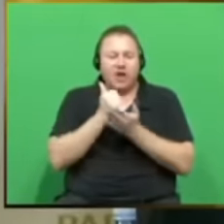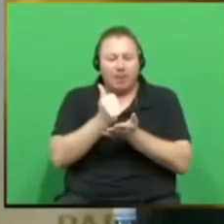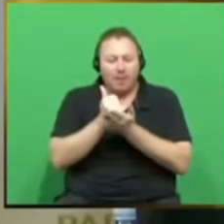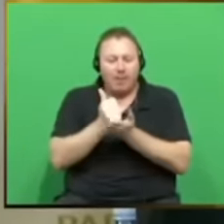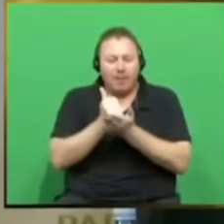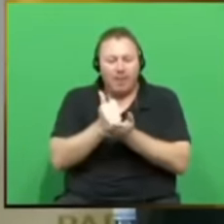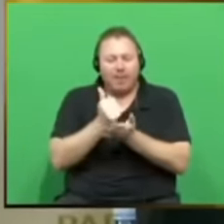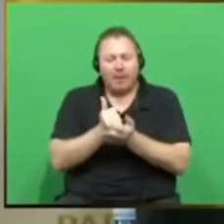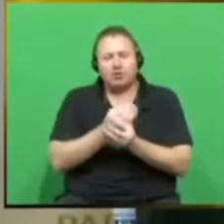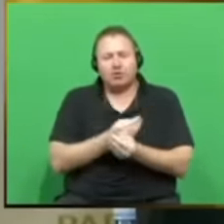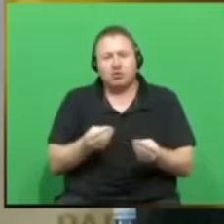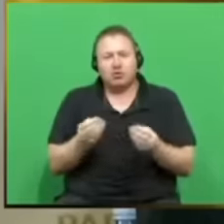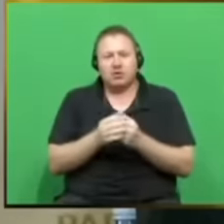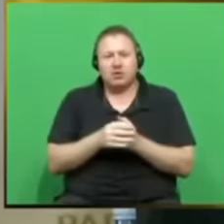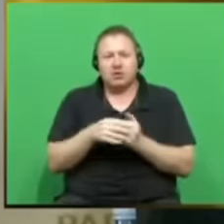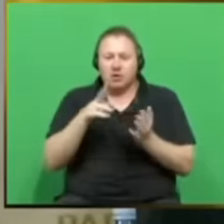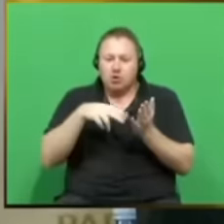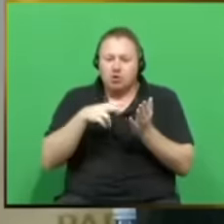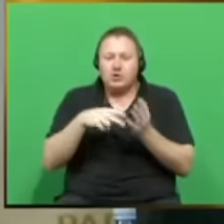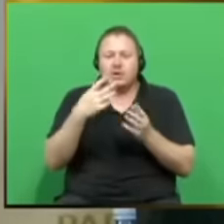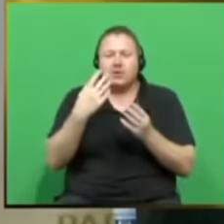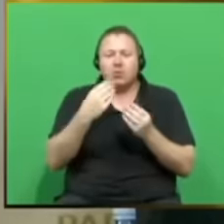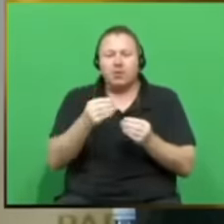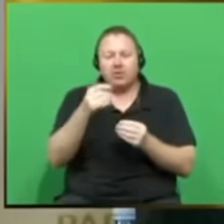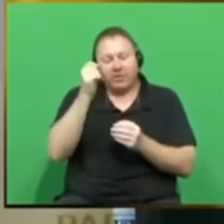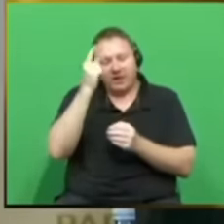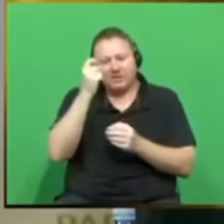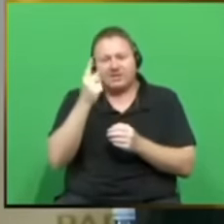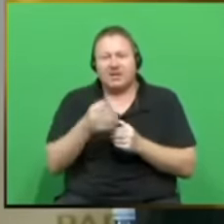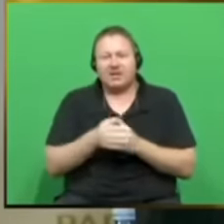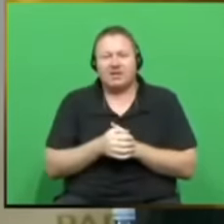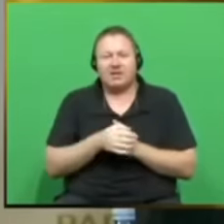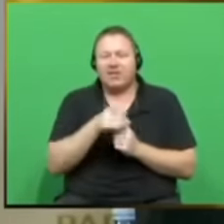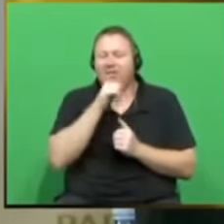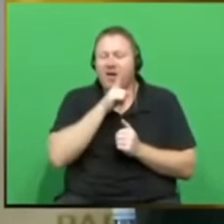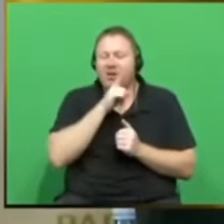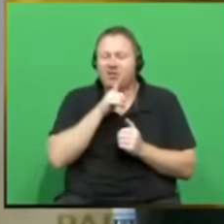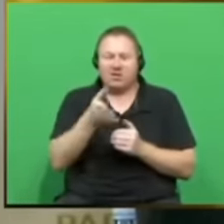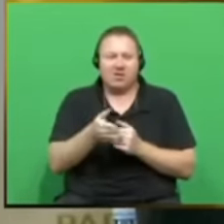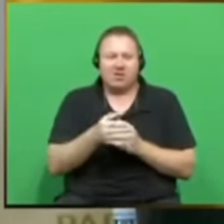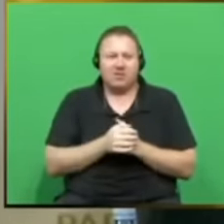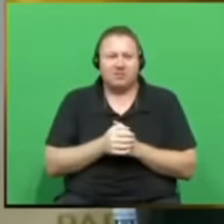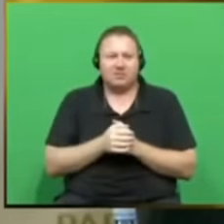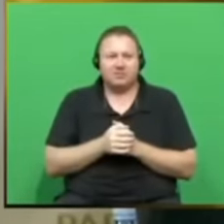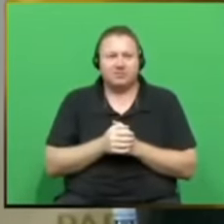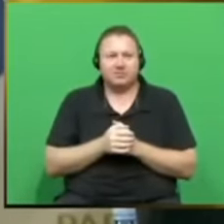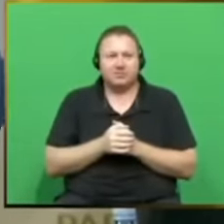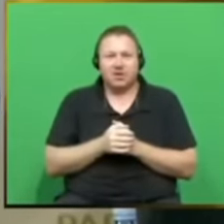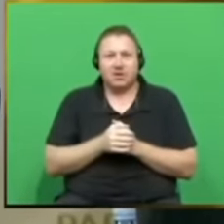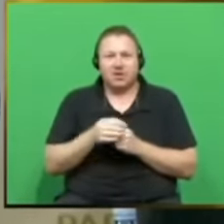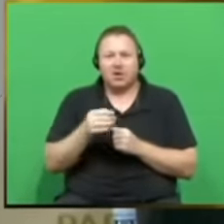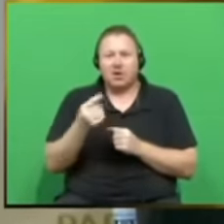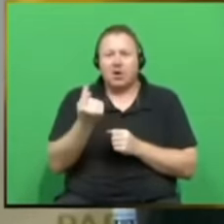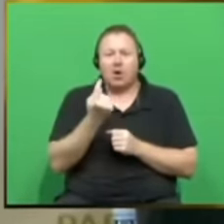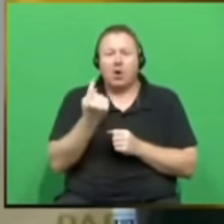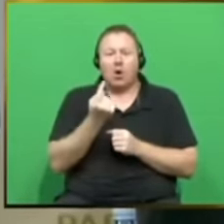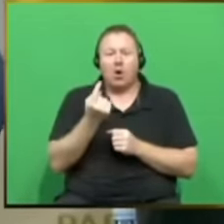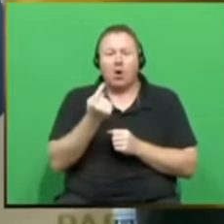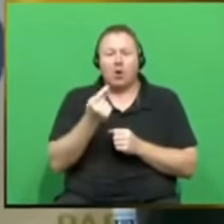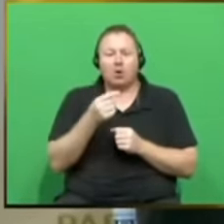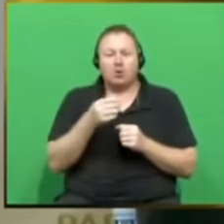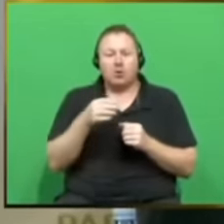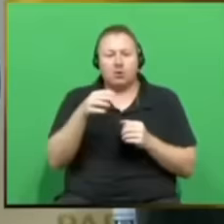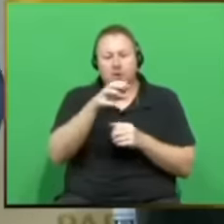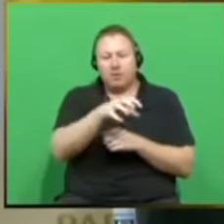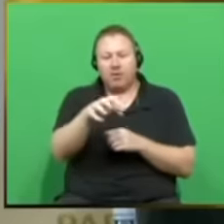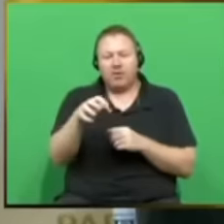up, reading with meaning, thousands of them. We are the only province with